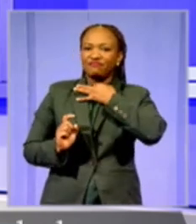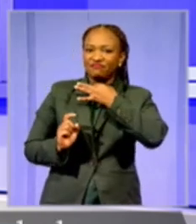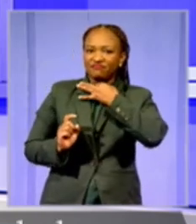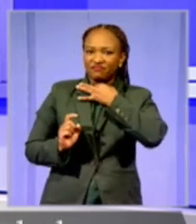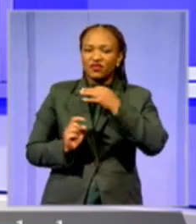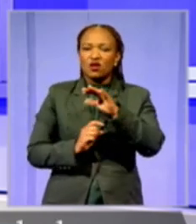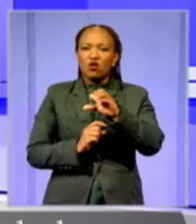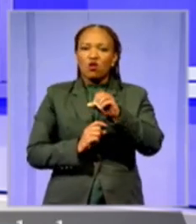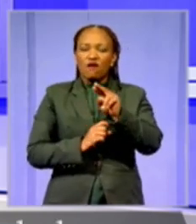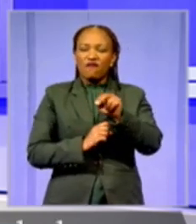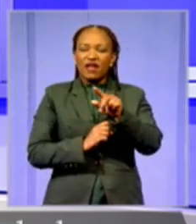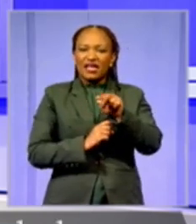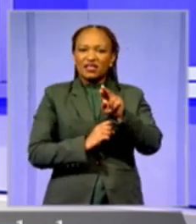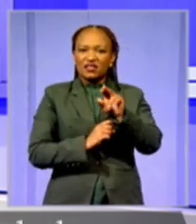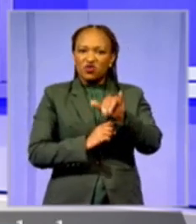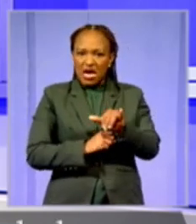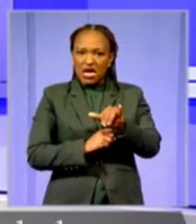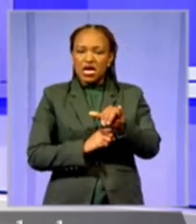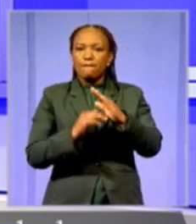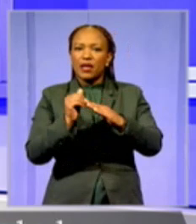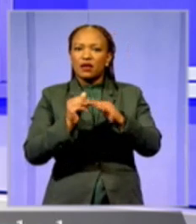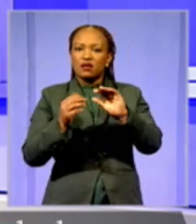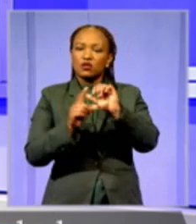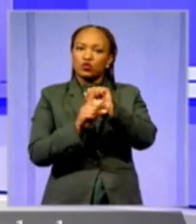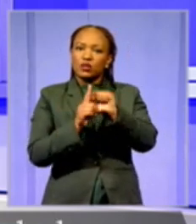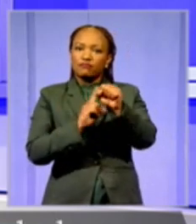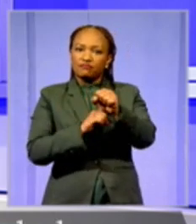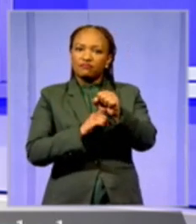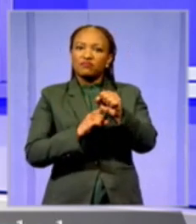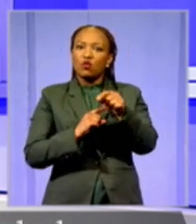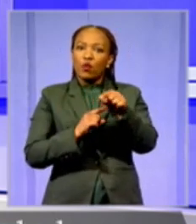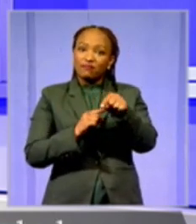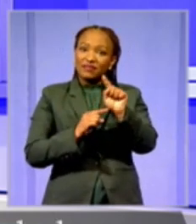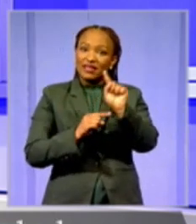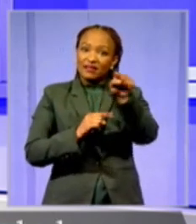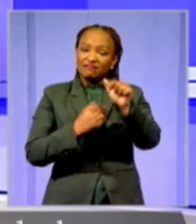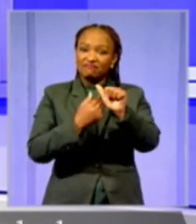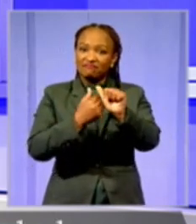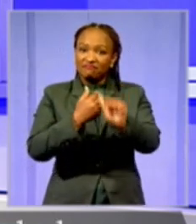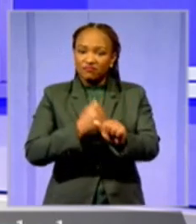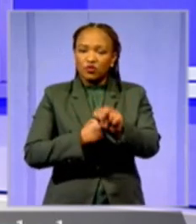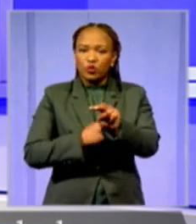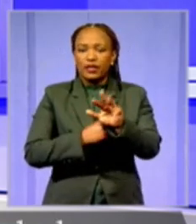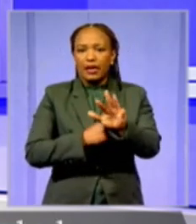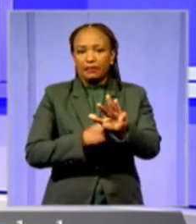Coventry Building Society kgwedi e tlang le malatsi a le 29.